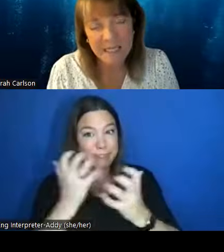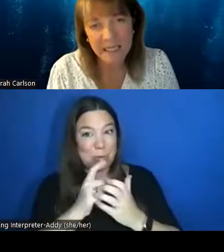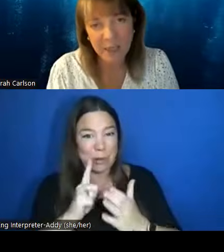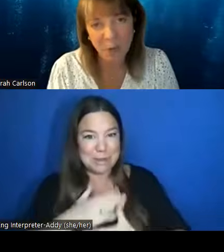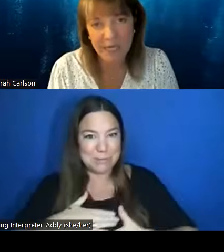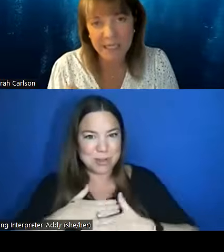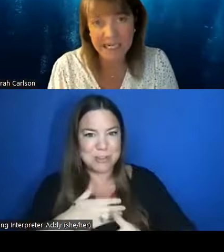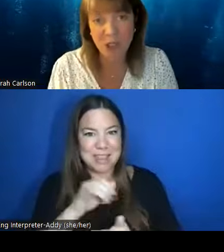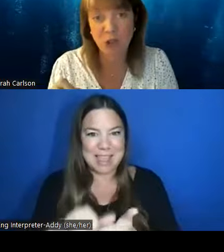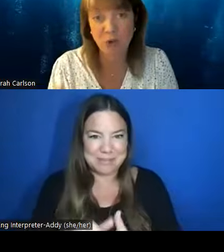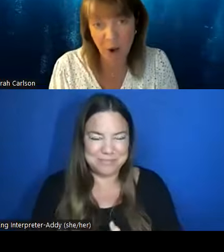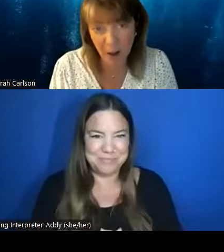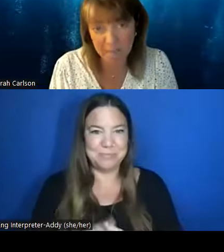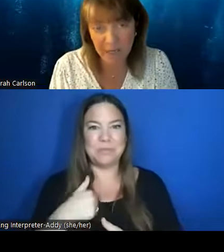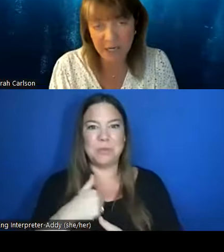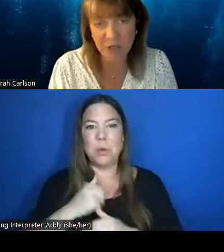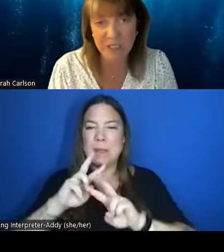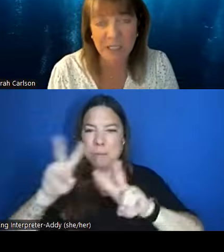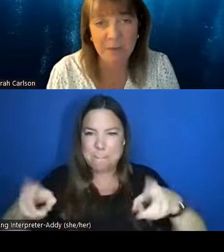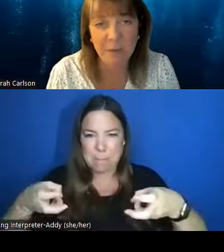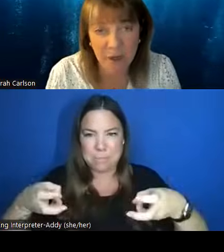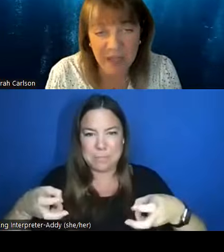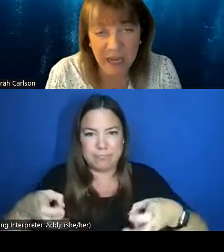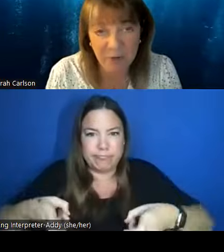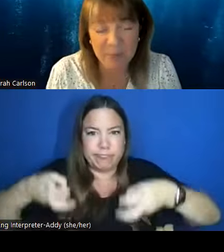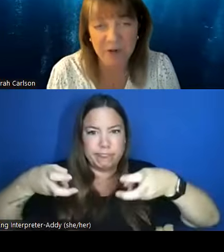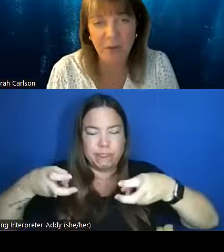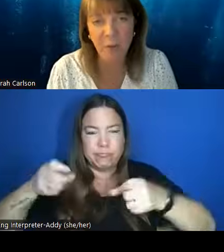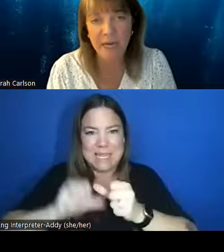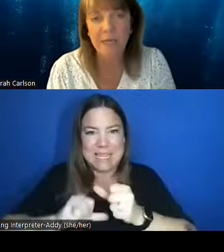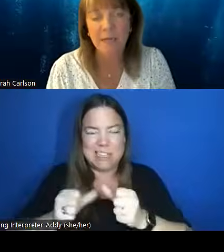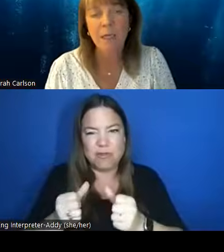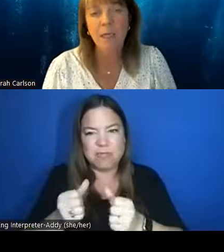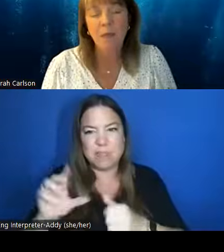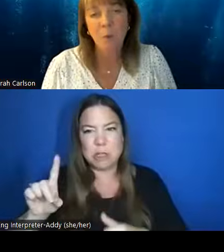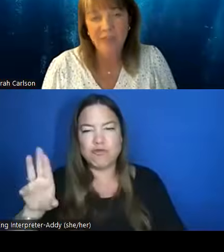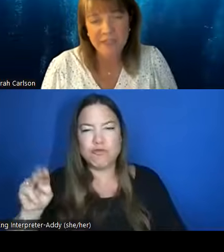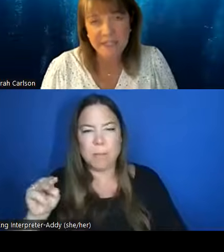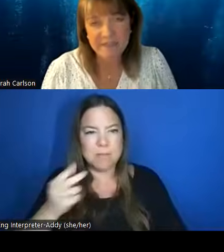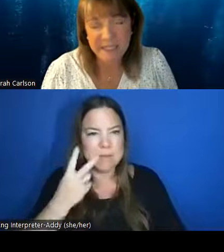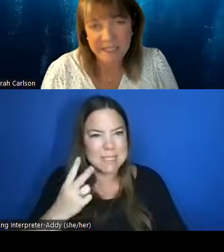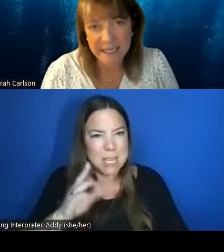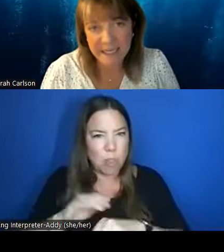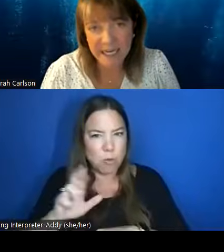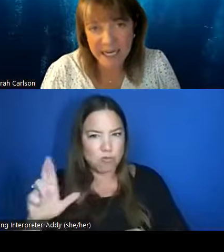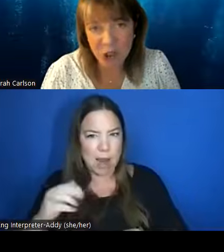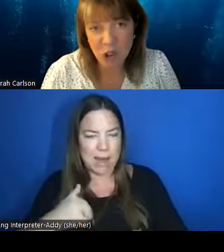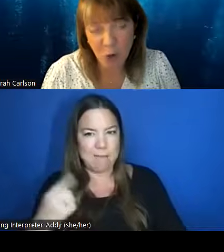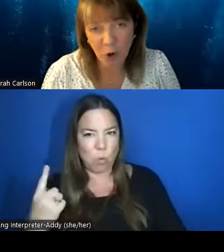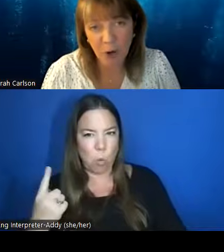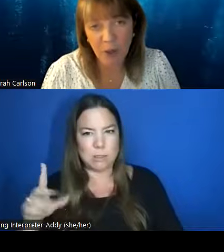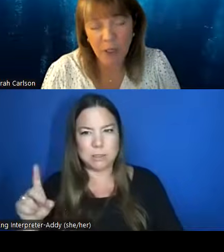we basically rigged each drum, and you can see one of the 8 drums there on the right, with these lifting slings in